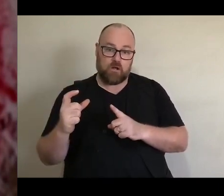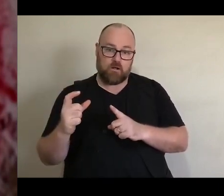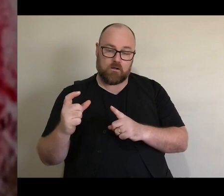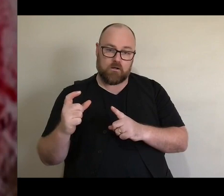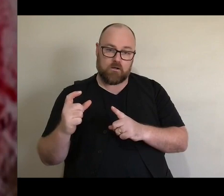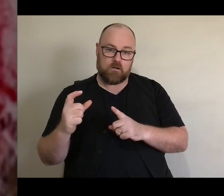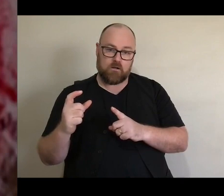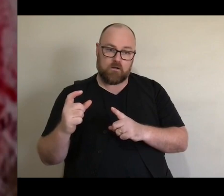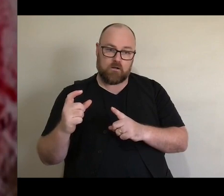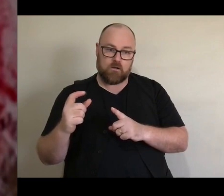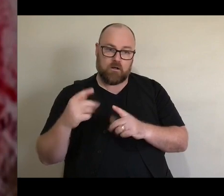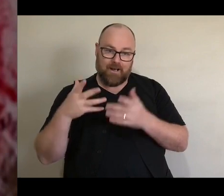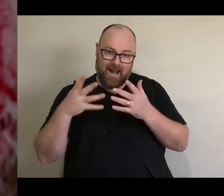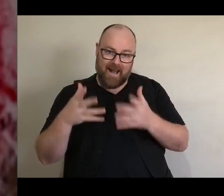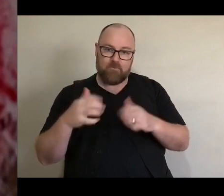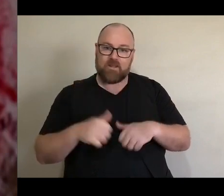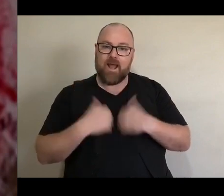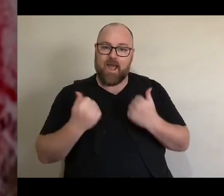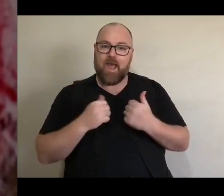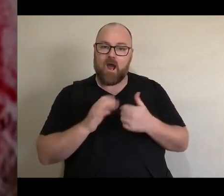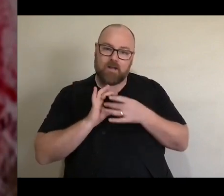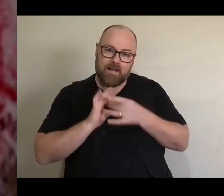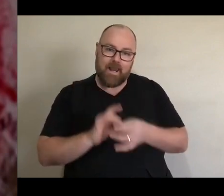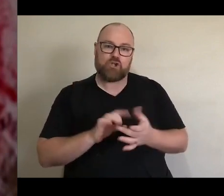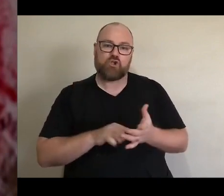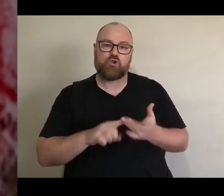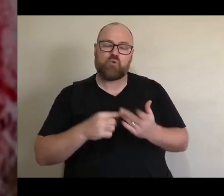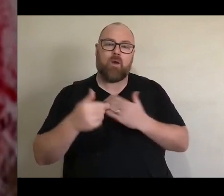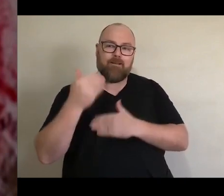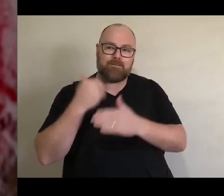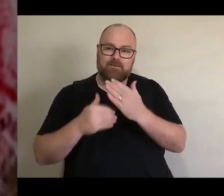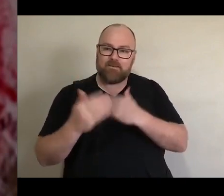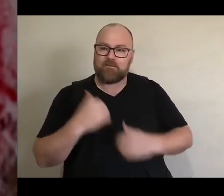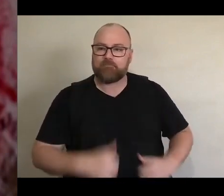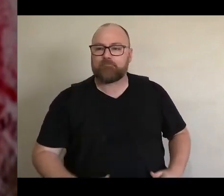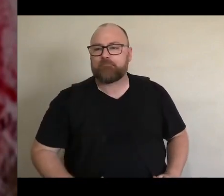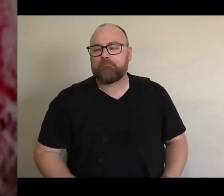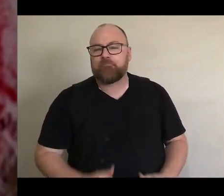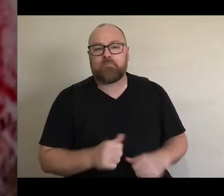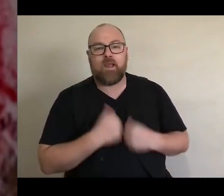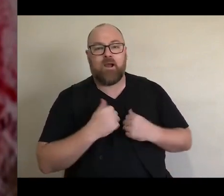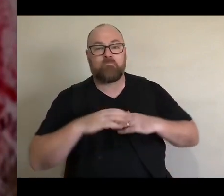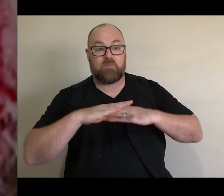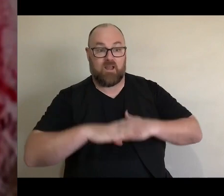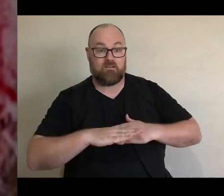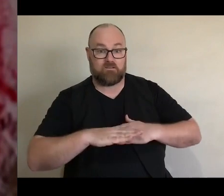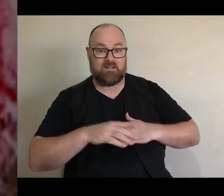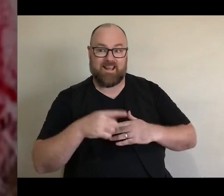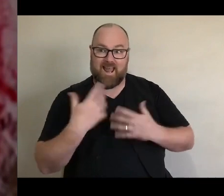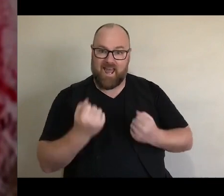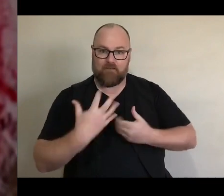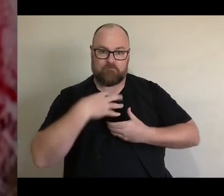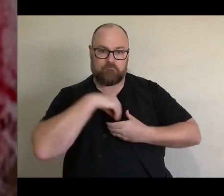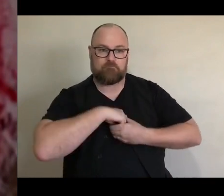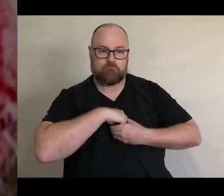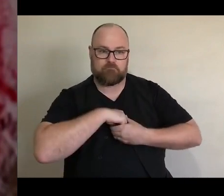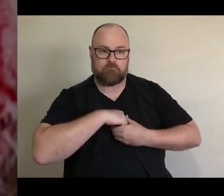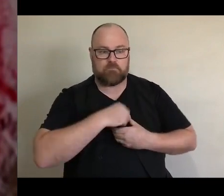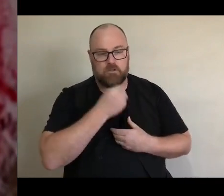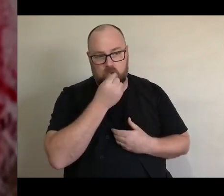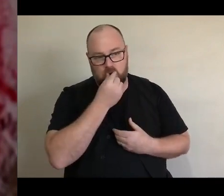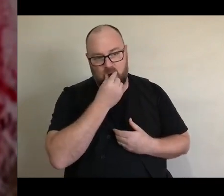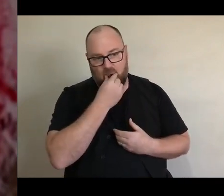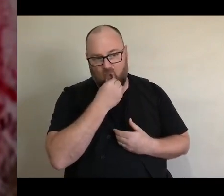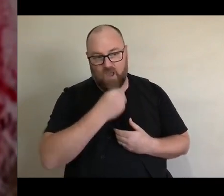our connection to our ancestral sense of our place is there. I have the deep privilege